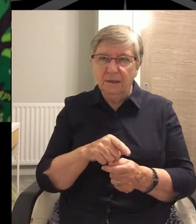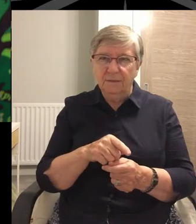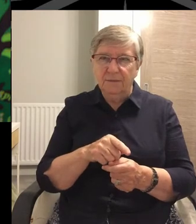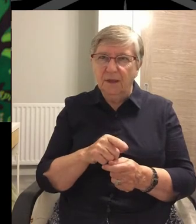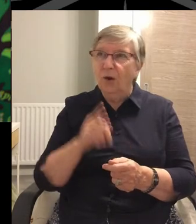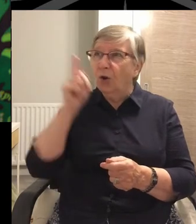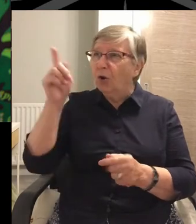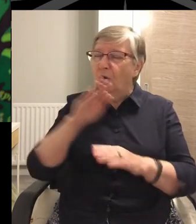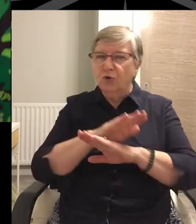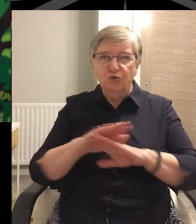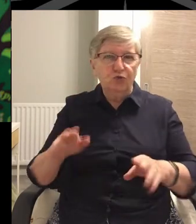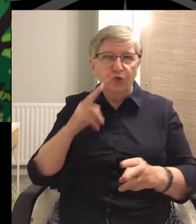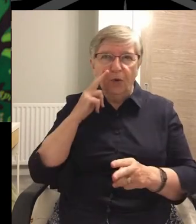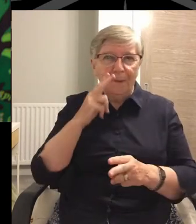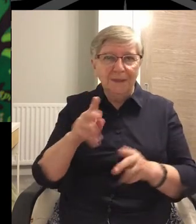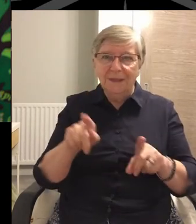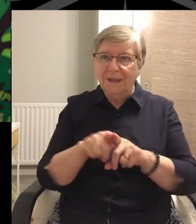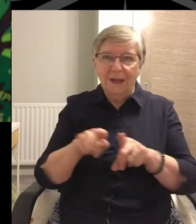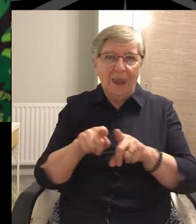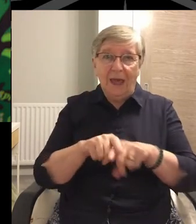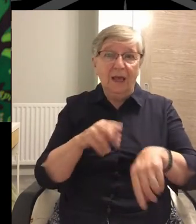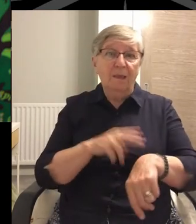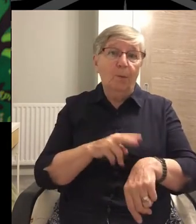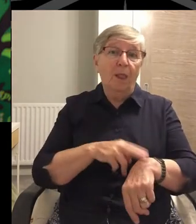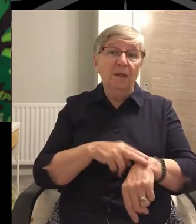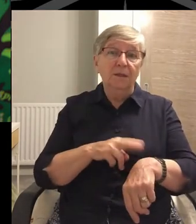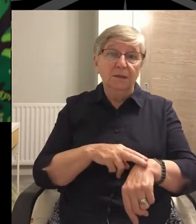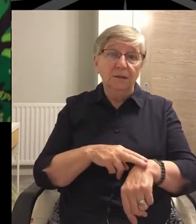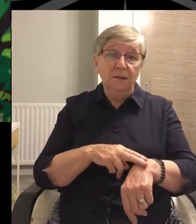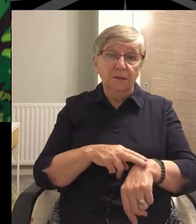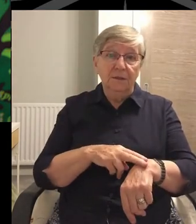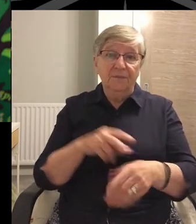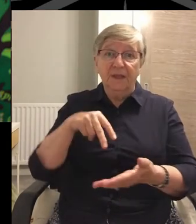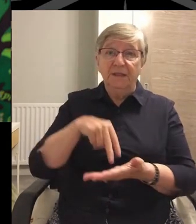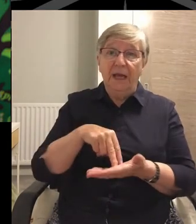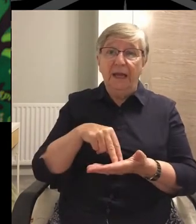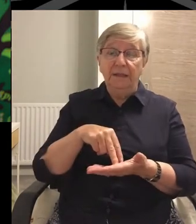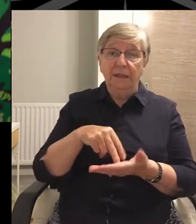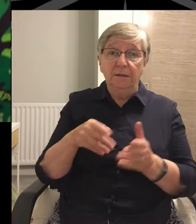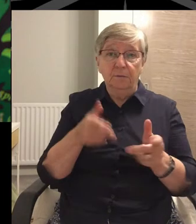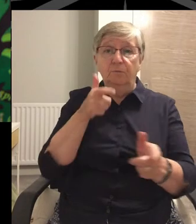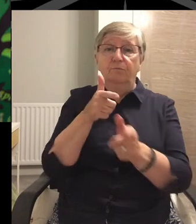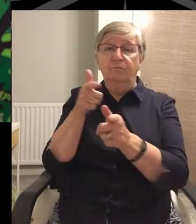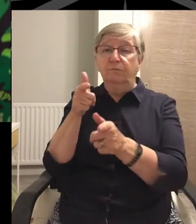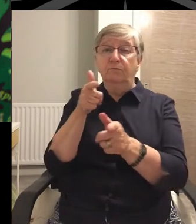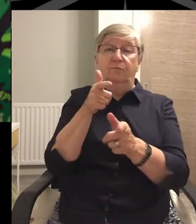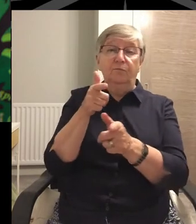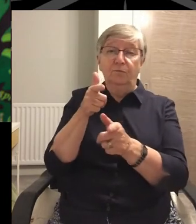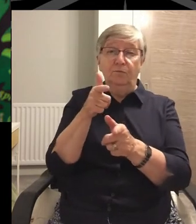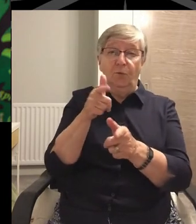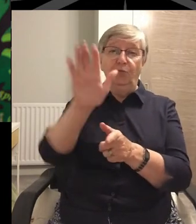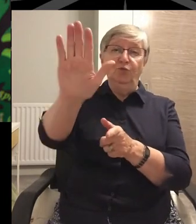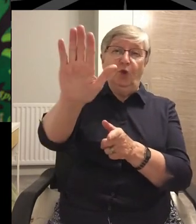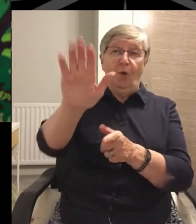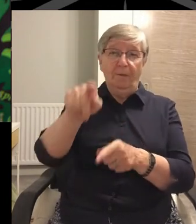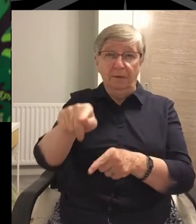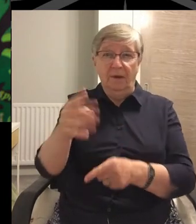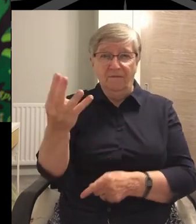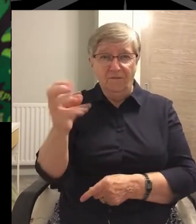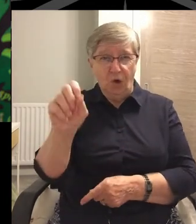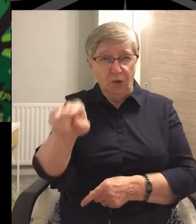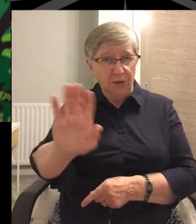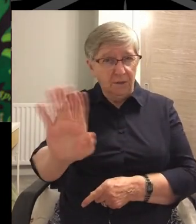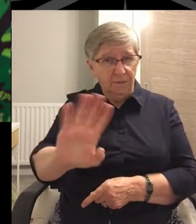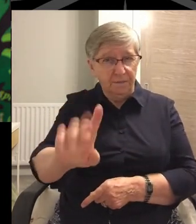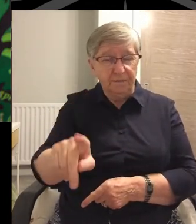And so God should not be seen like the police standing on the roadside with his speed gun and then handing